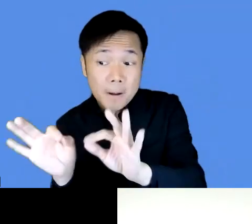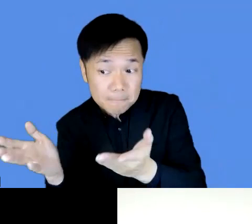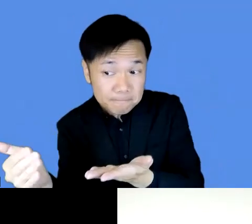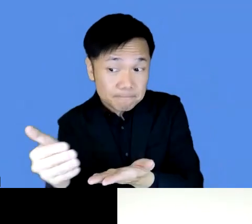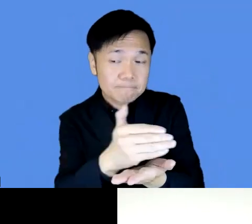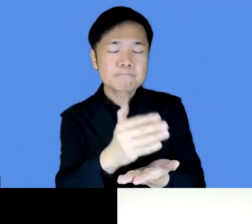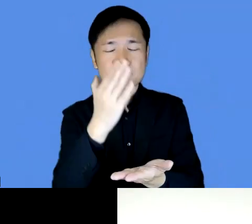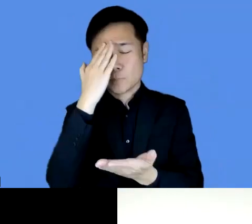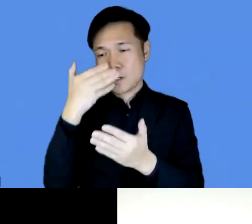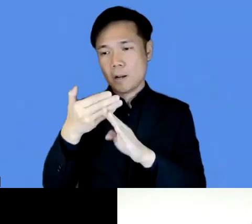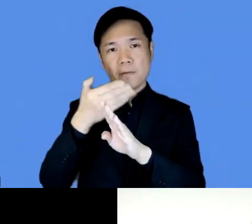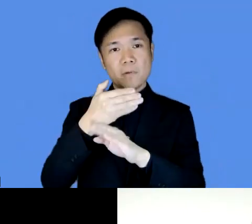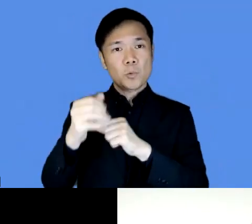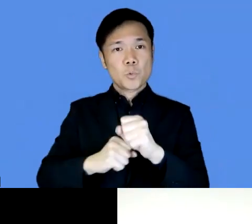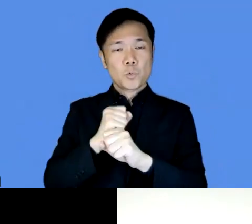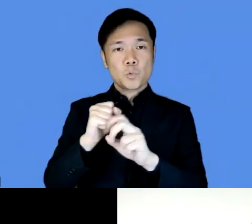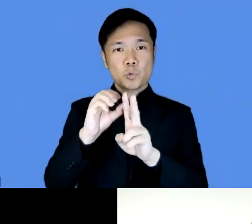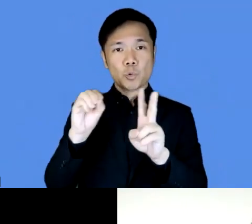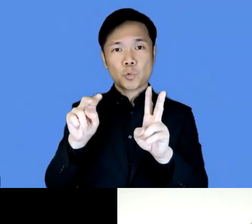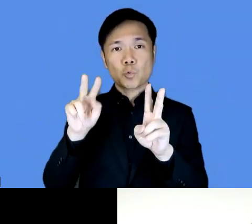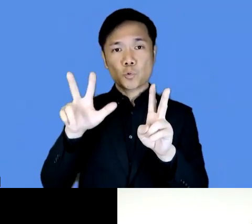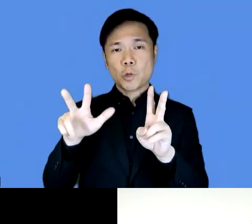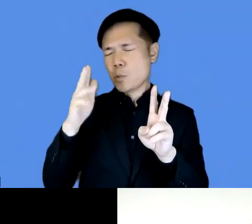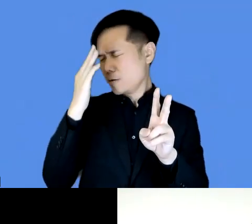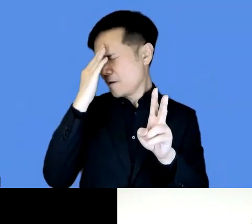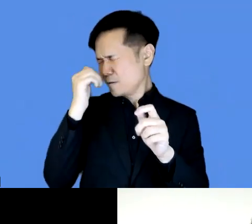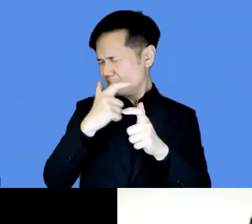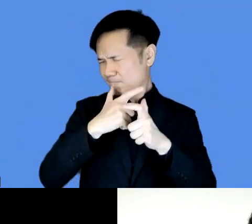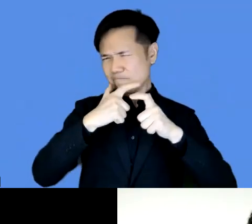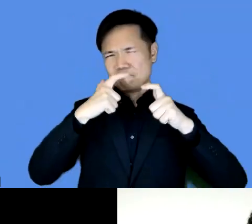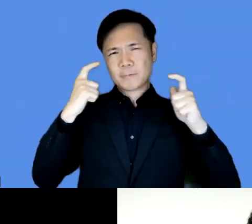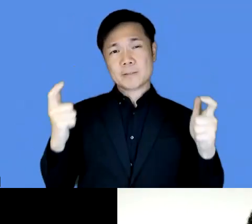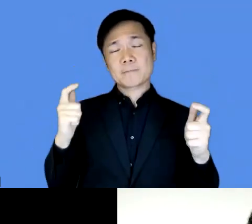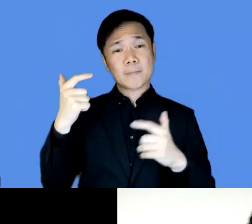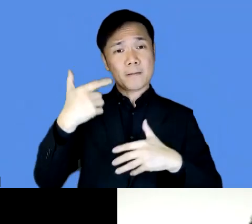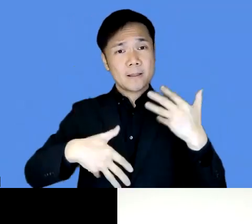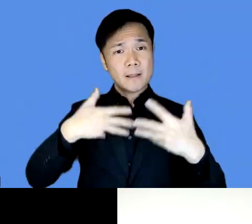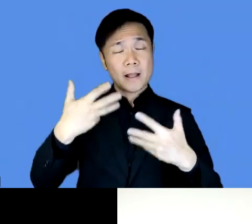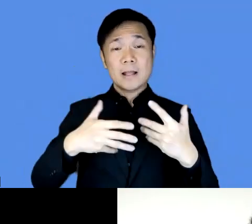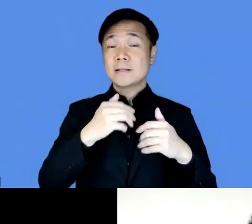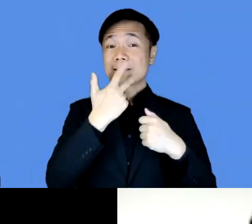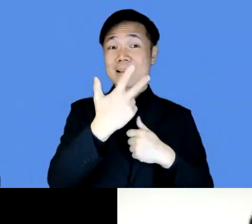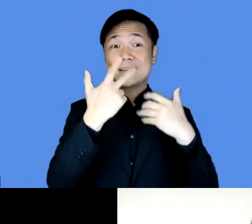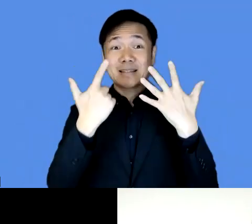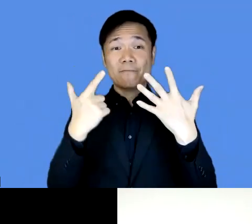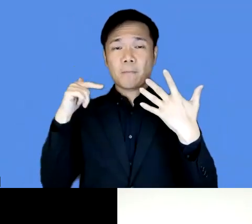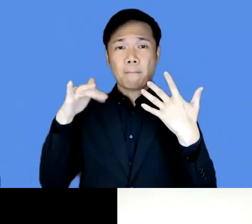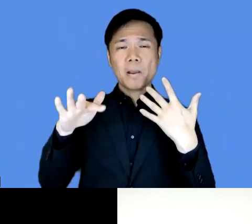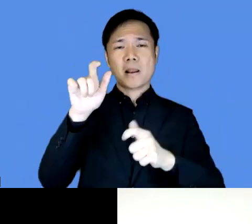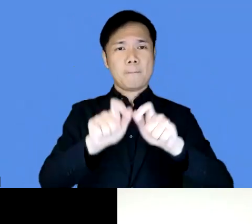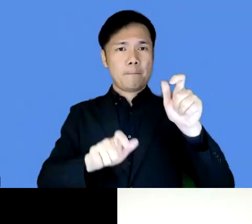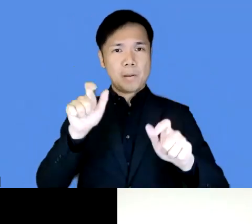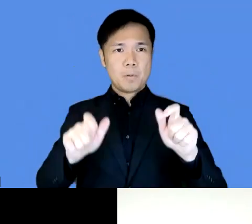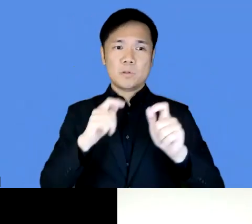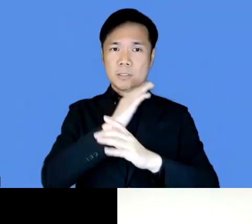have collected big data on the basic living conditions and needs of more than 37 million of people with